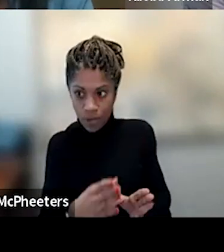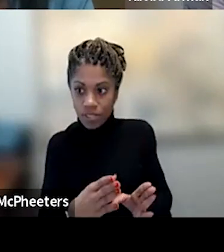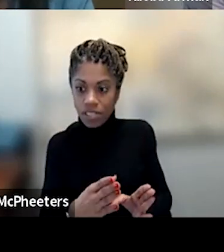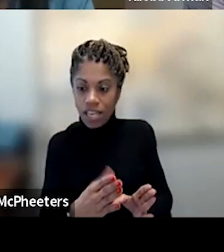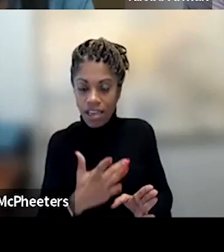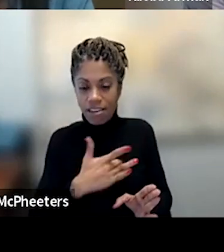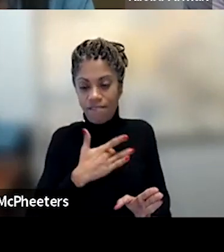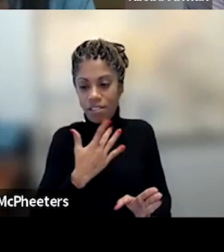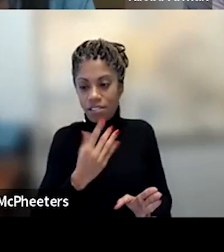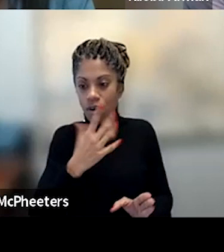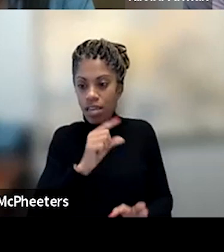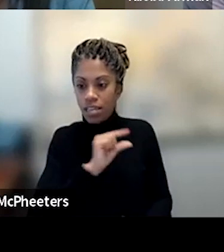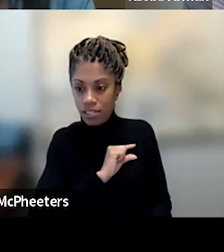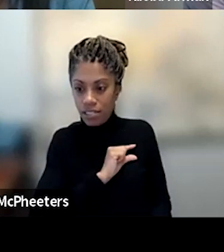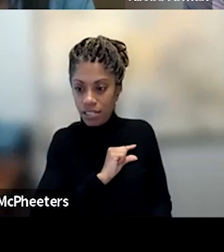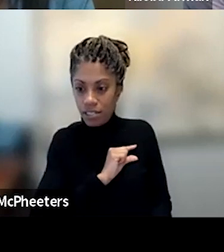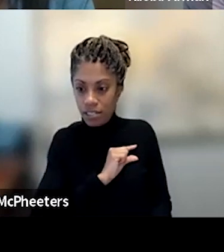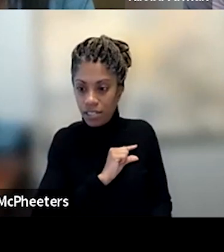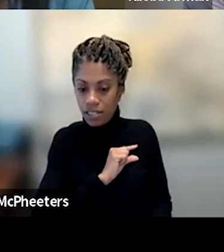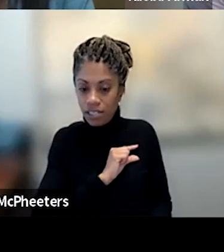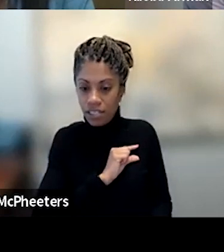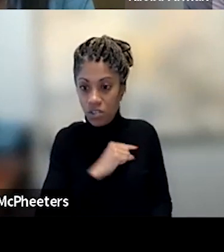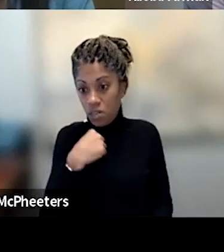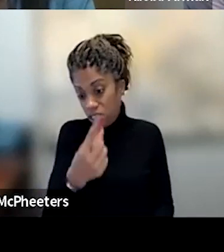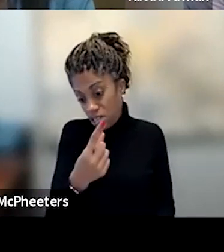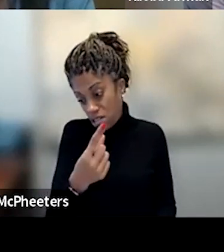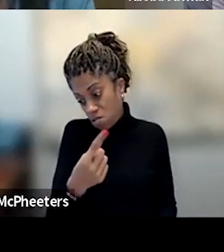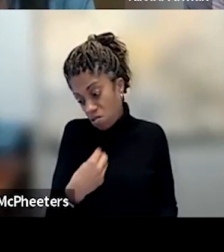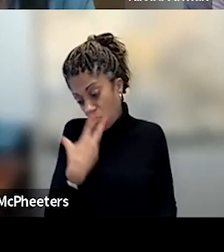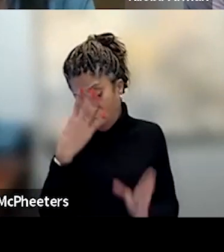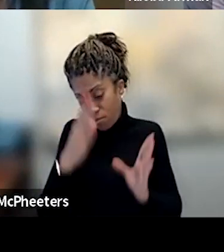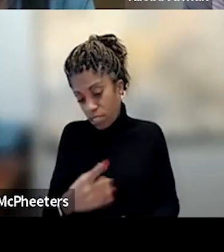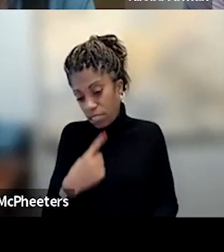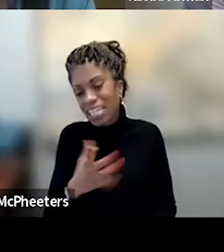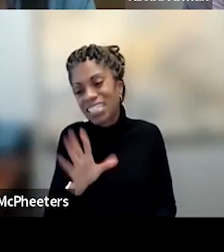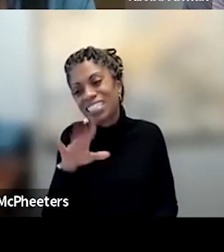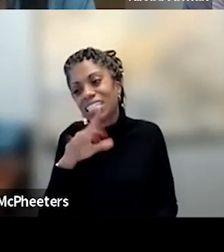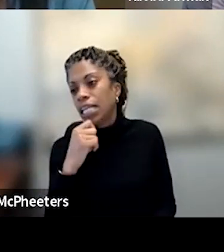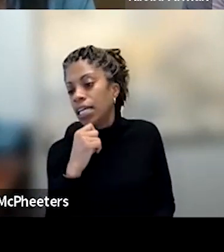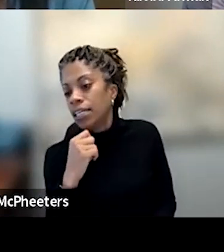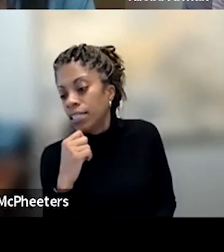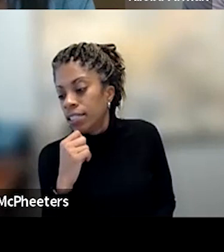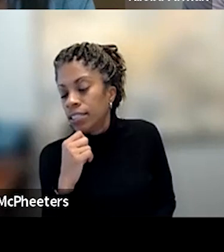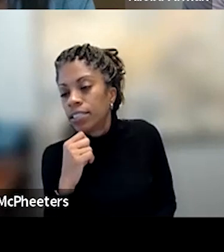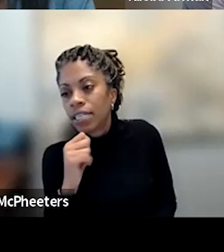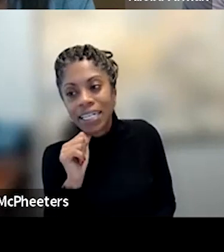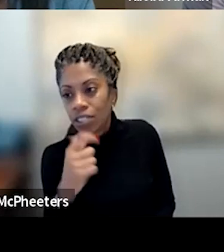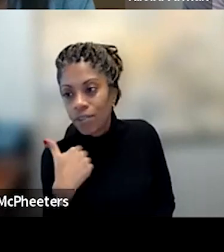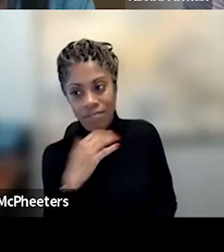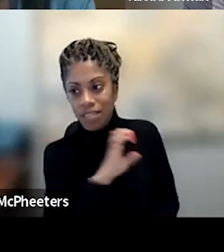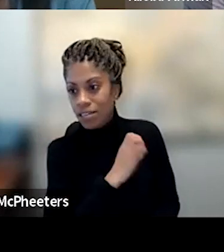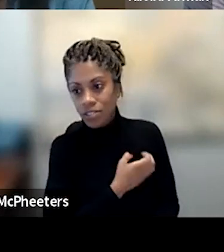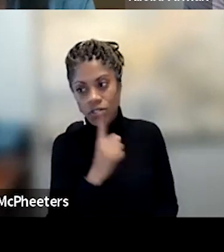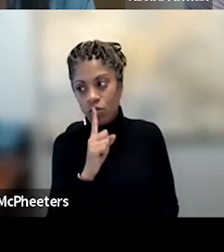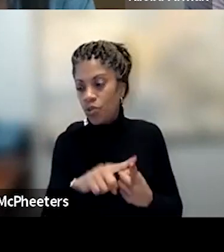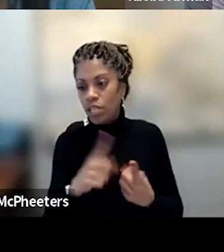guilt that I don't have the energy to hold this right now, right? And then if there are moments where you do have the energy to engage in the